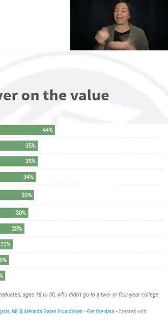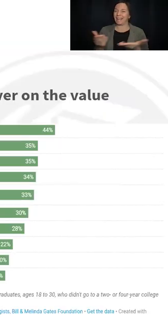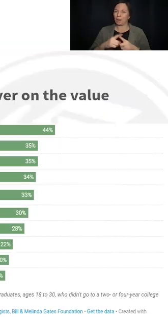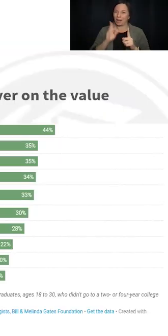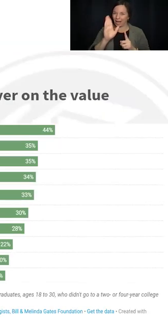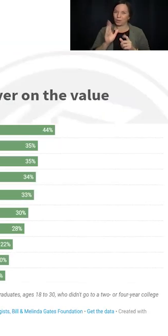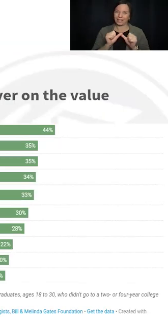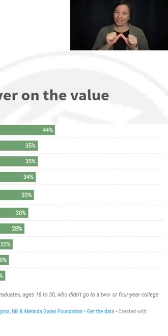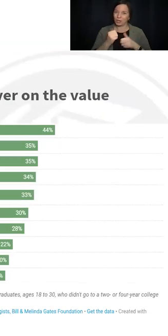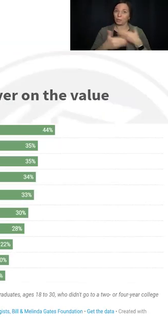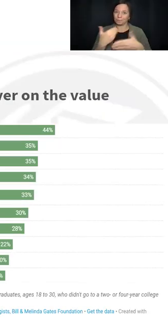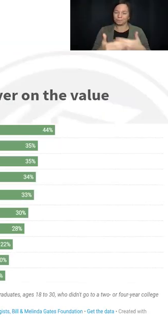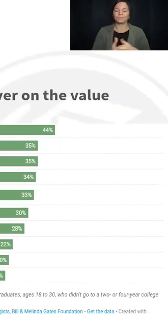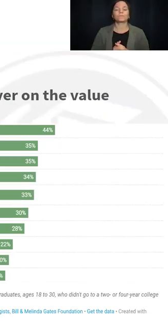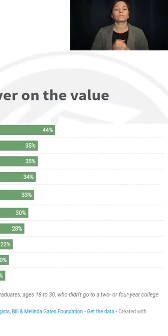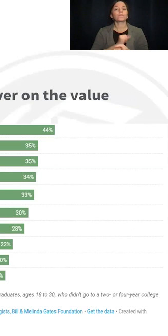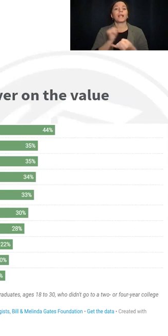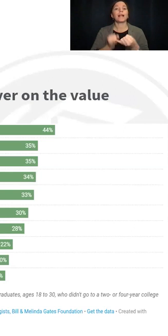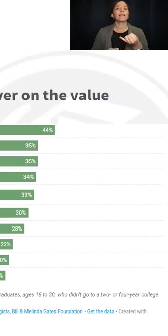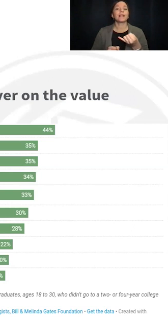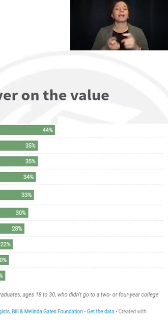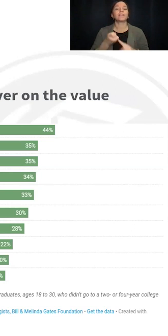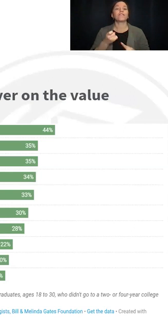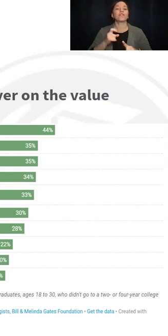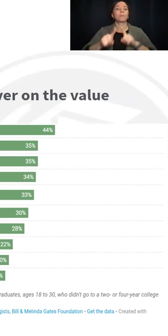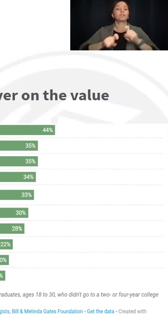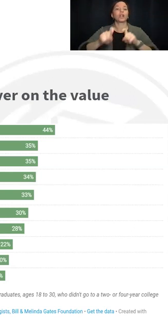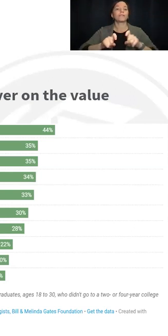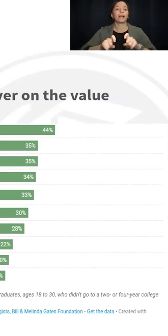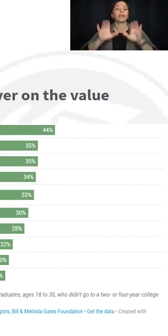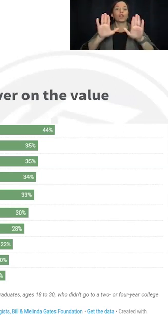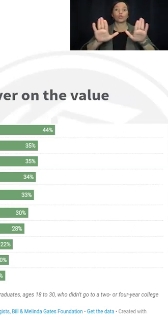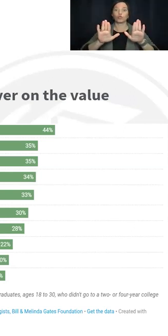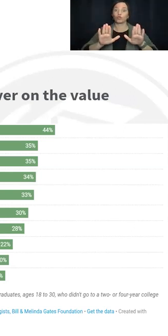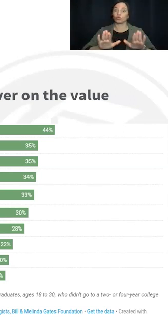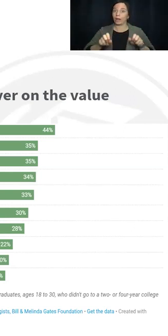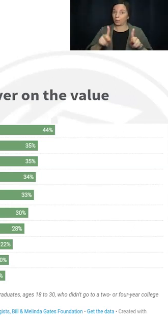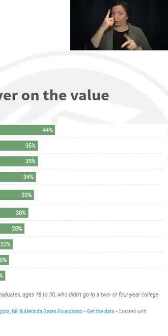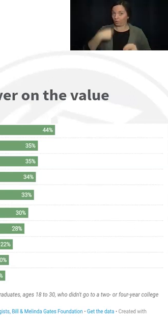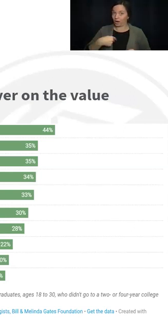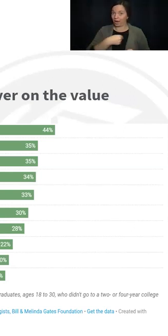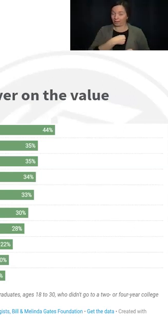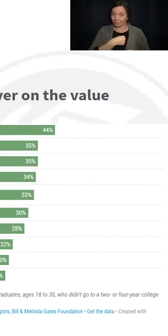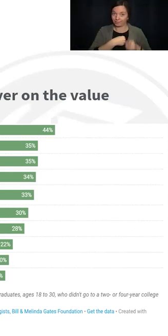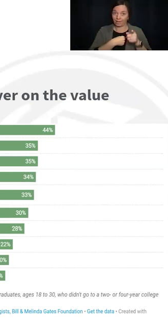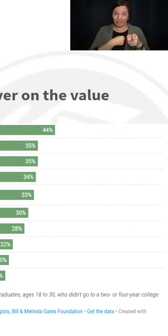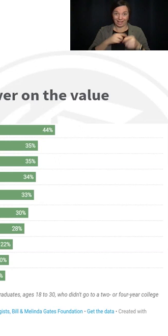forward. And then lastly here from the surveys, great opportunity for us. As you look at the survey data, these individuals